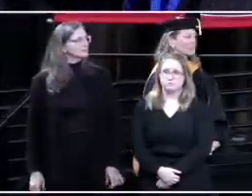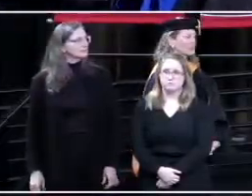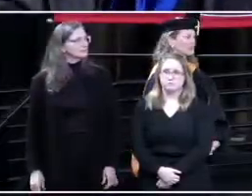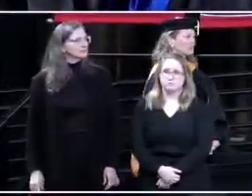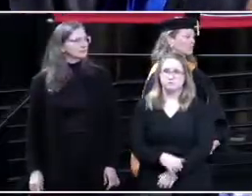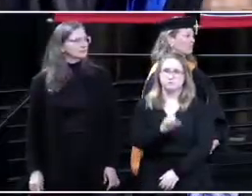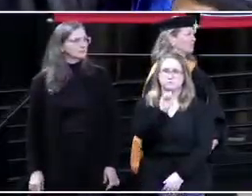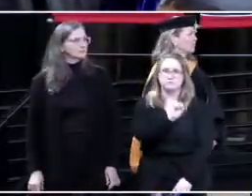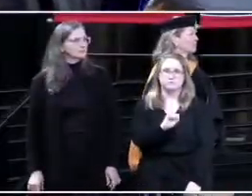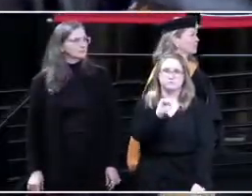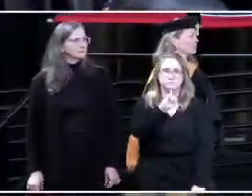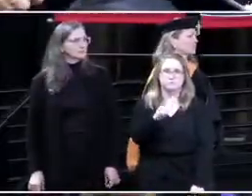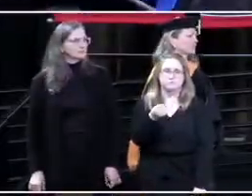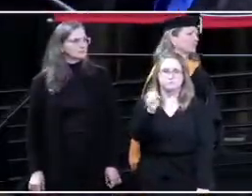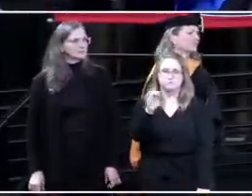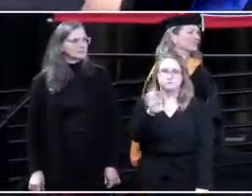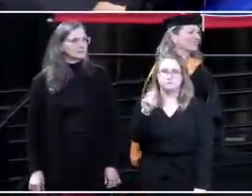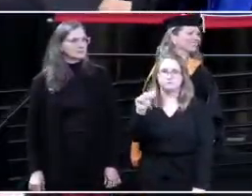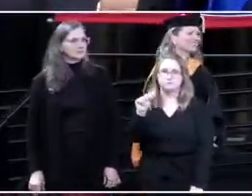Sadie Jade Scott.